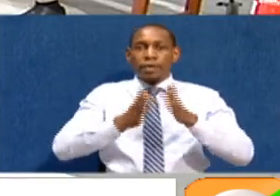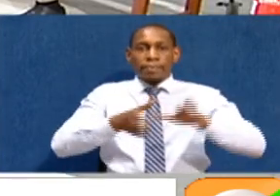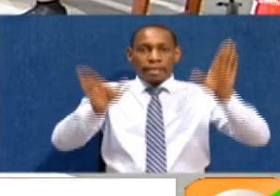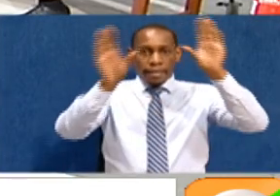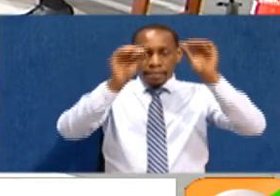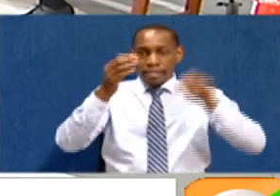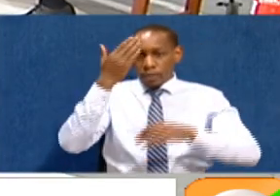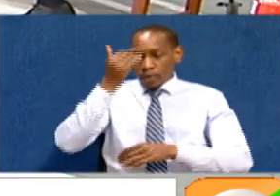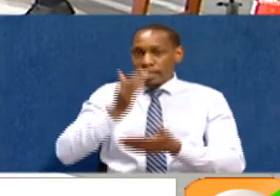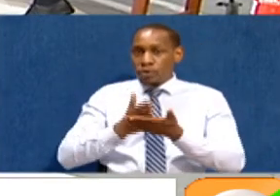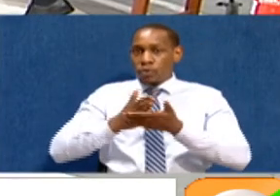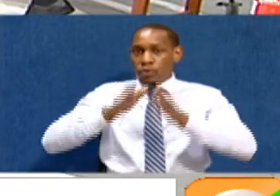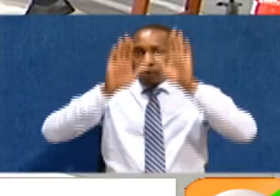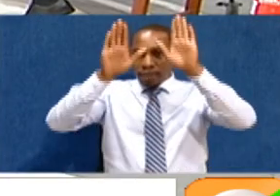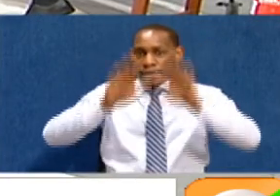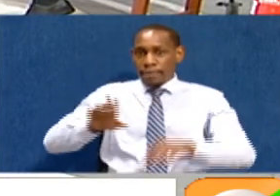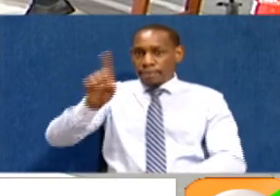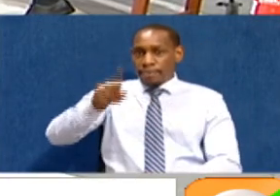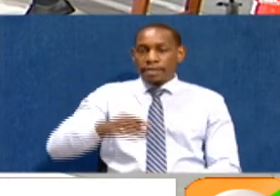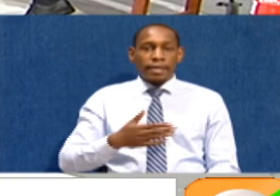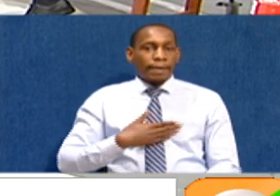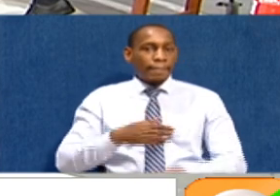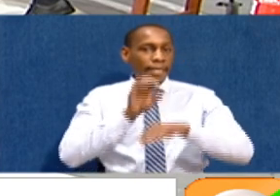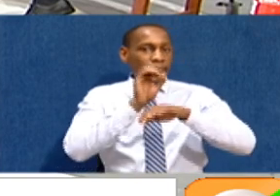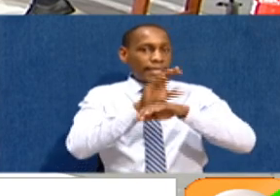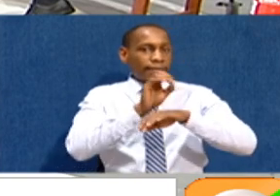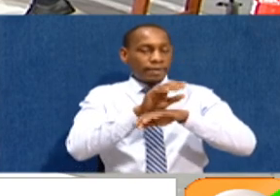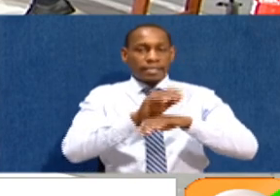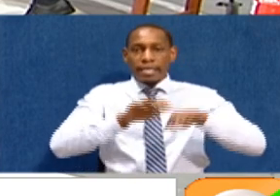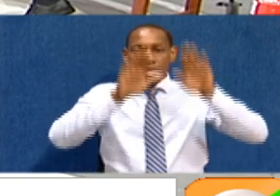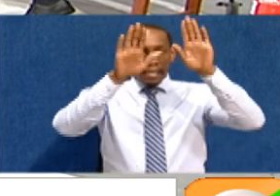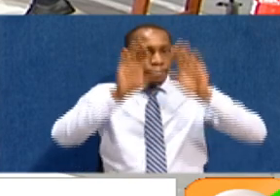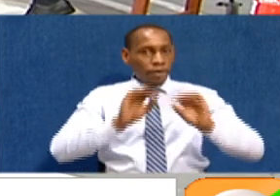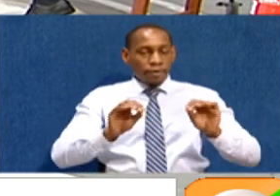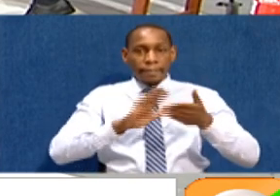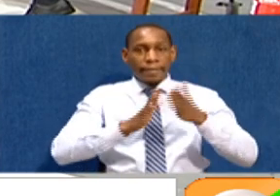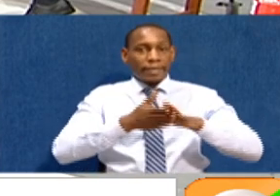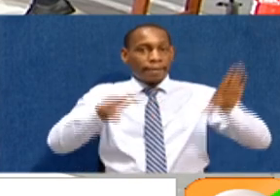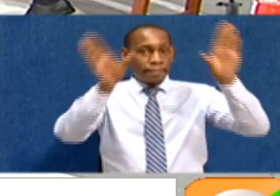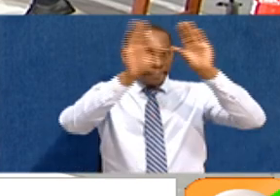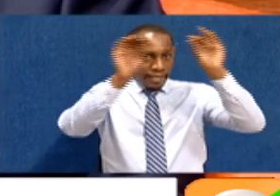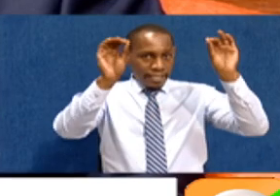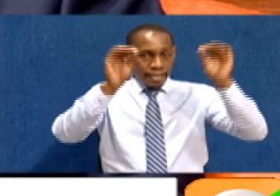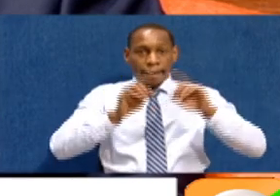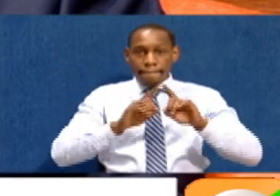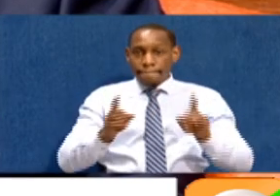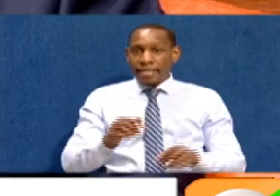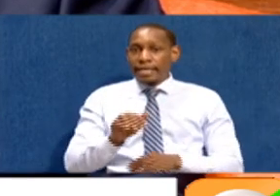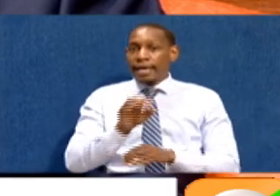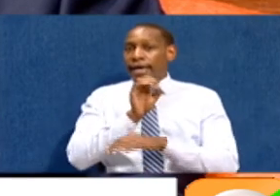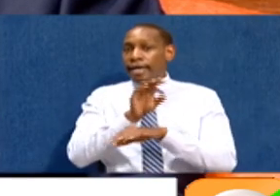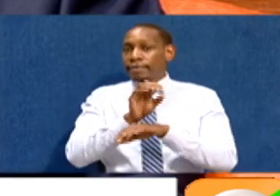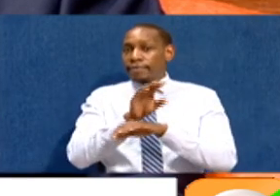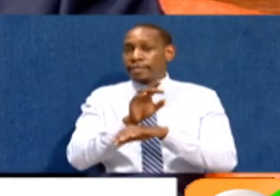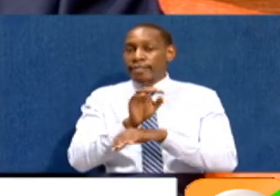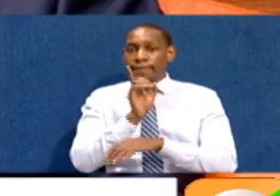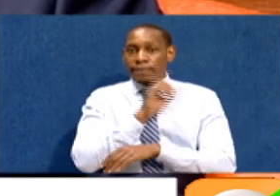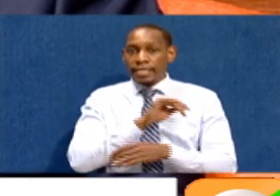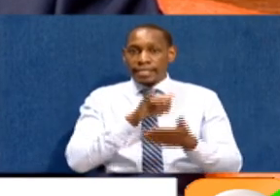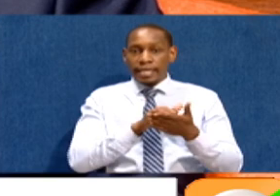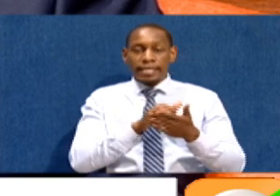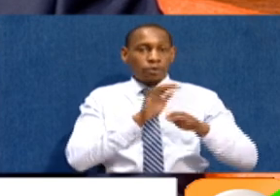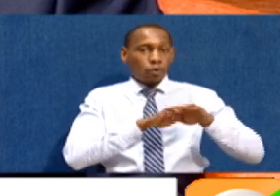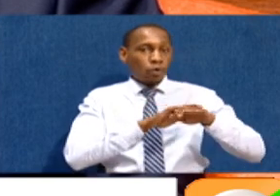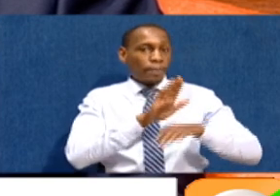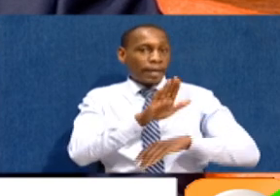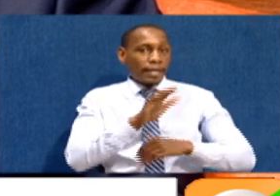so important for him? I have advised him that it's not so important for him to be president. Mm. But I have advised him that it is good